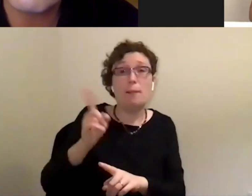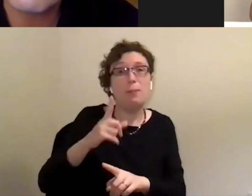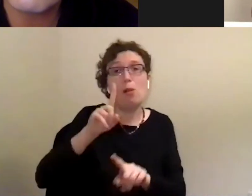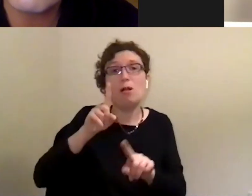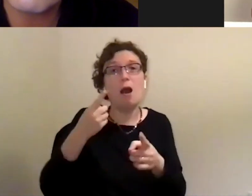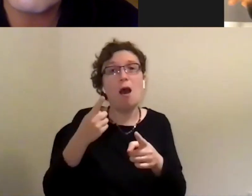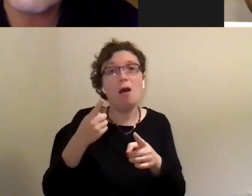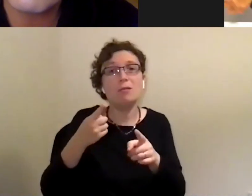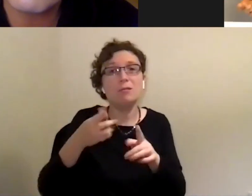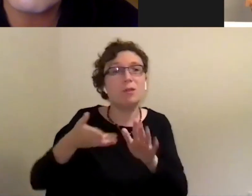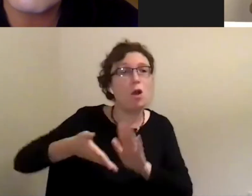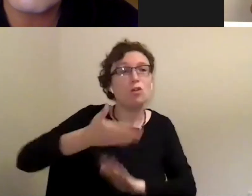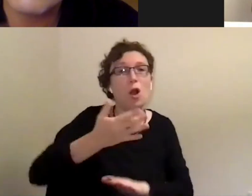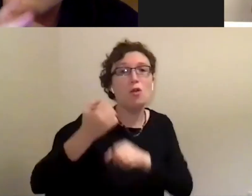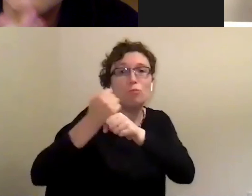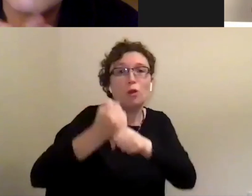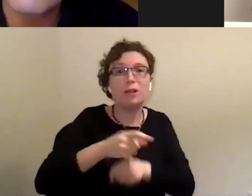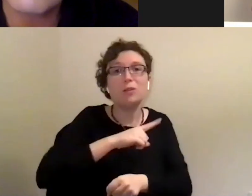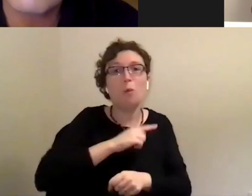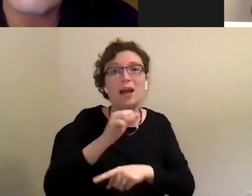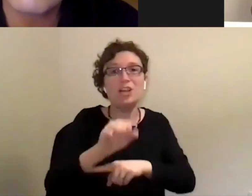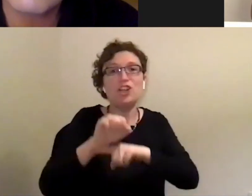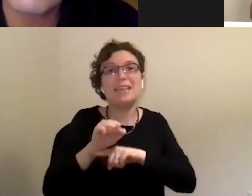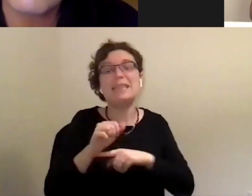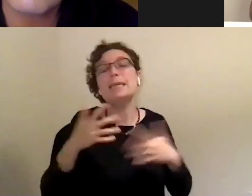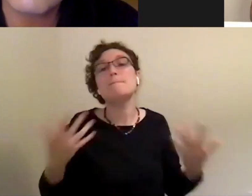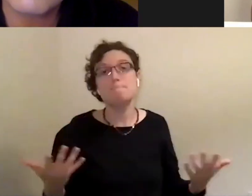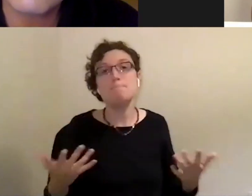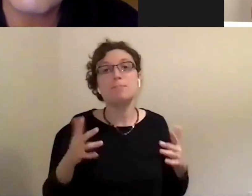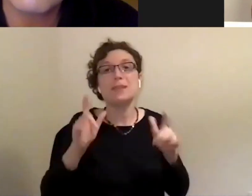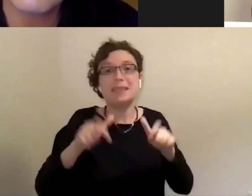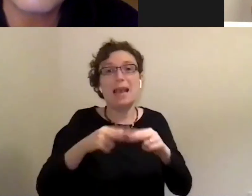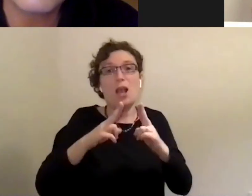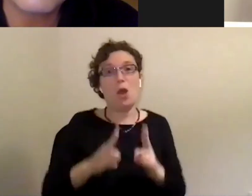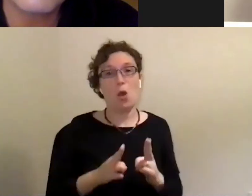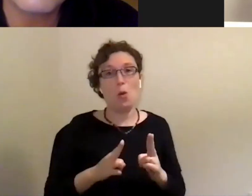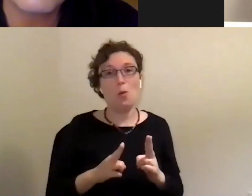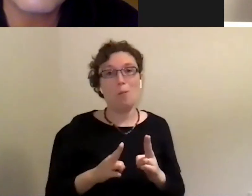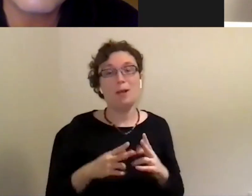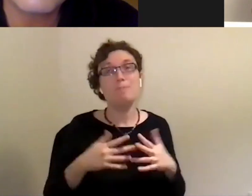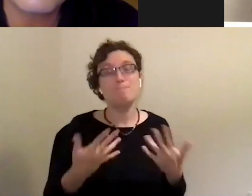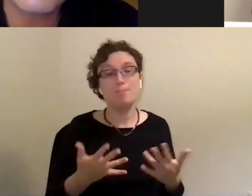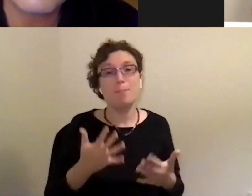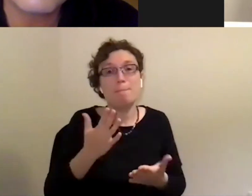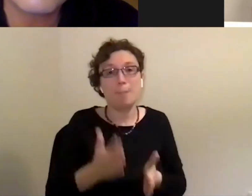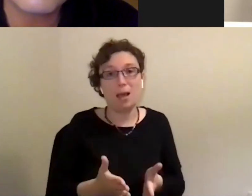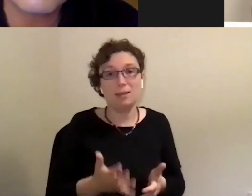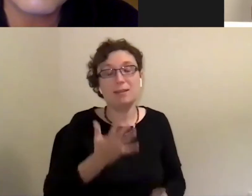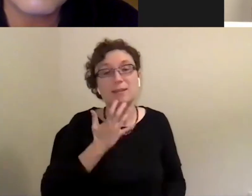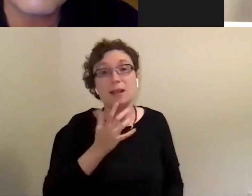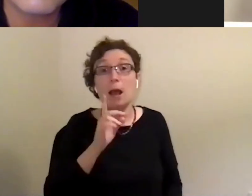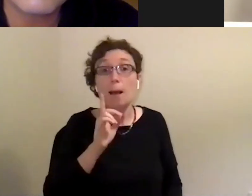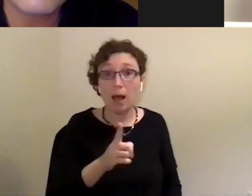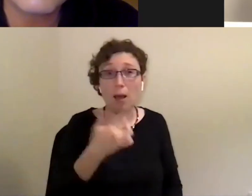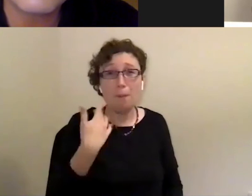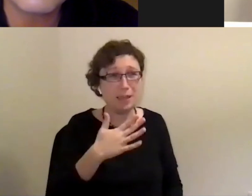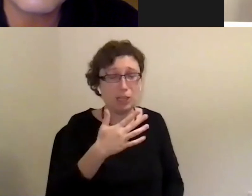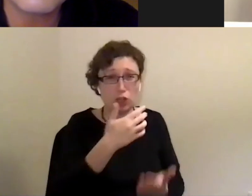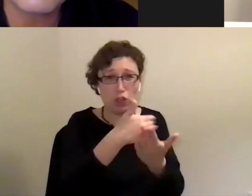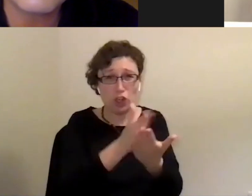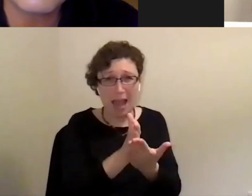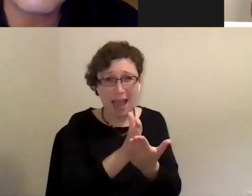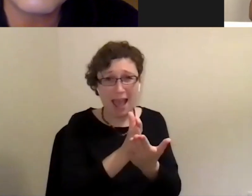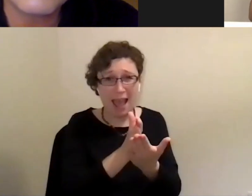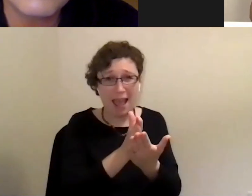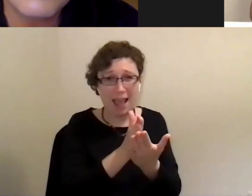online is huge. Sharing resources online, speaking to family and friends,